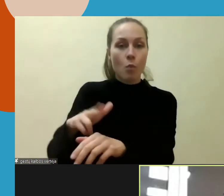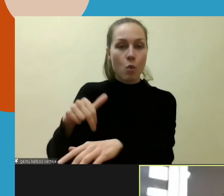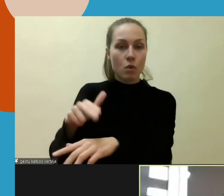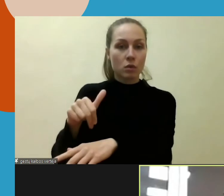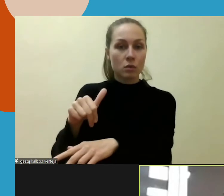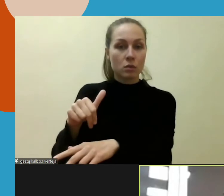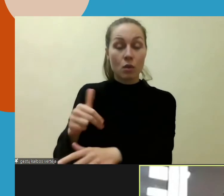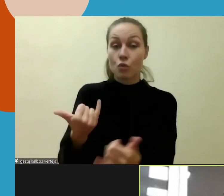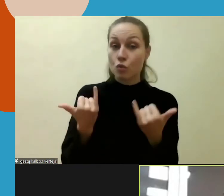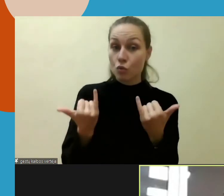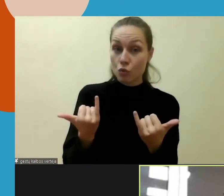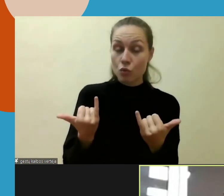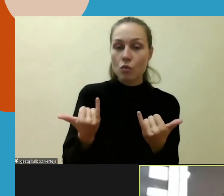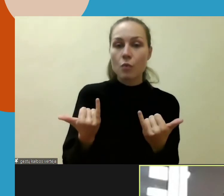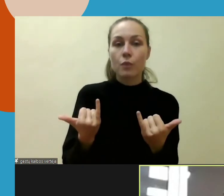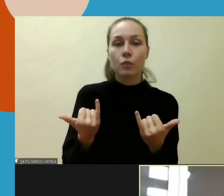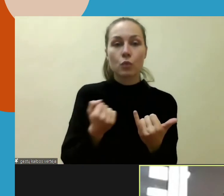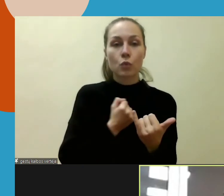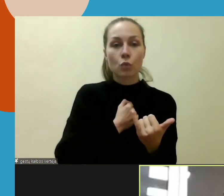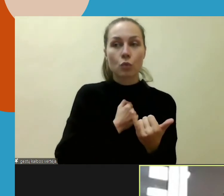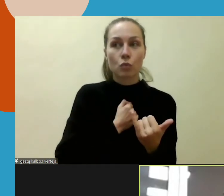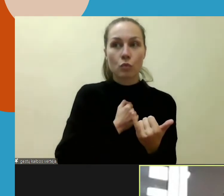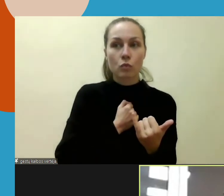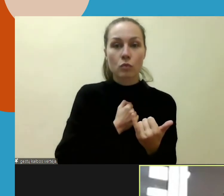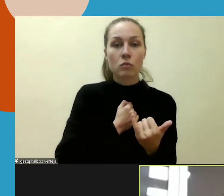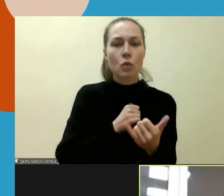They always want us to be somewhere near.